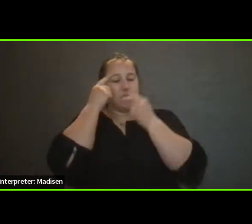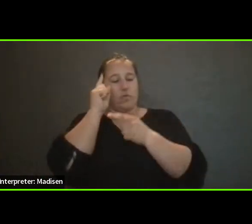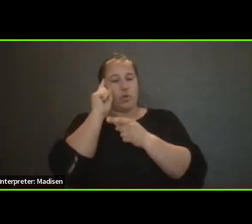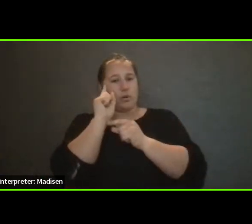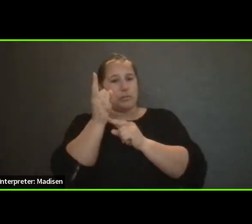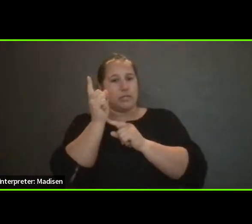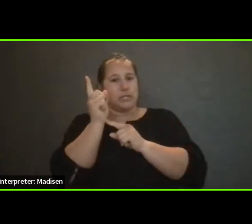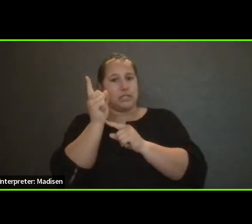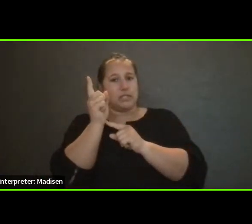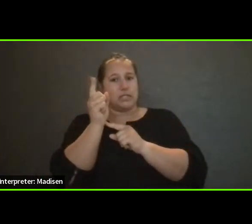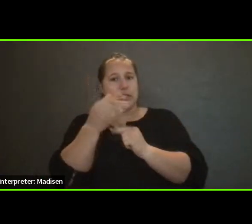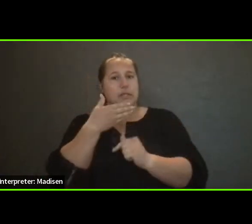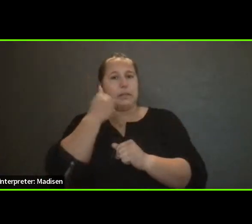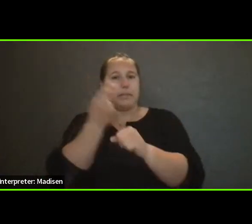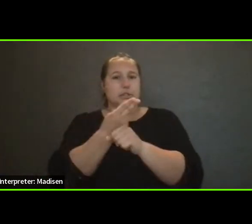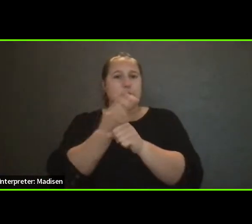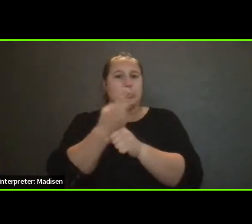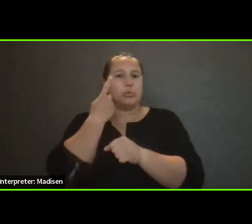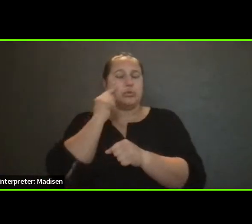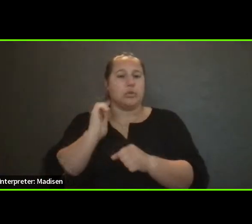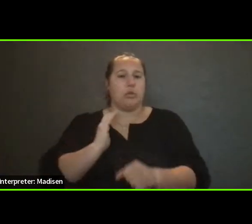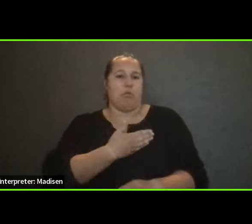best use of our time.